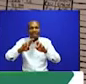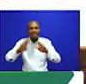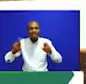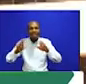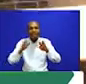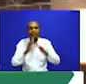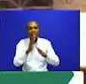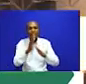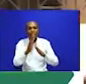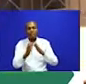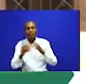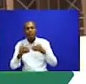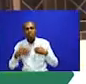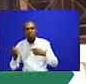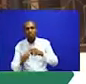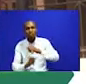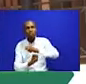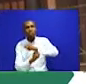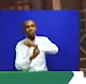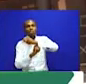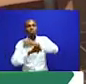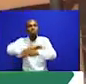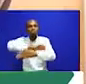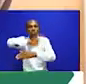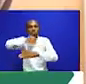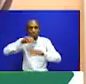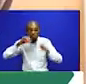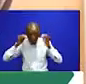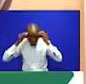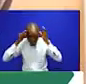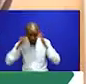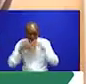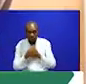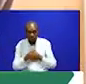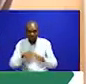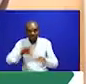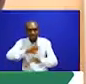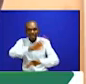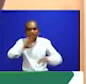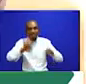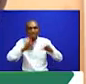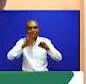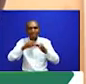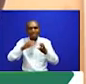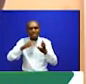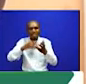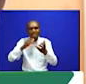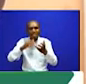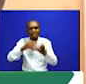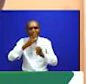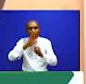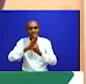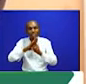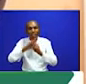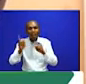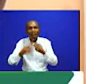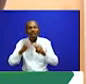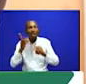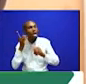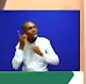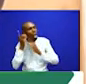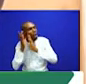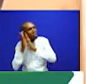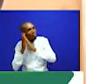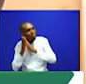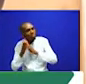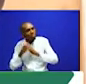emeroberio irinde gusira bor kigwa asisemi despite the congestion dom chito they are